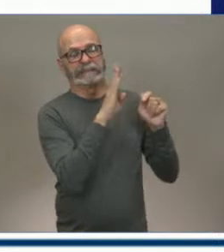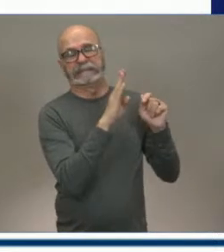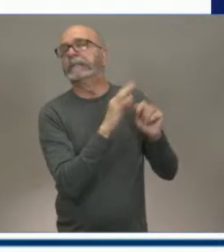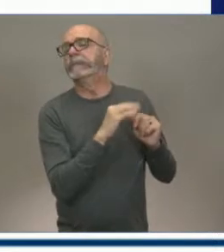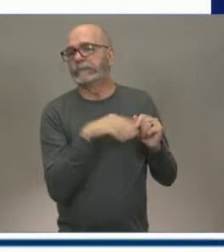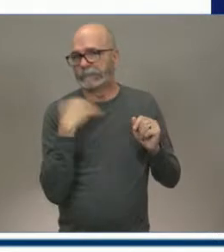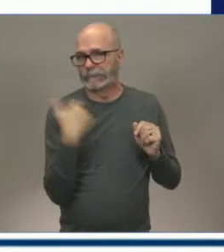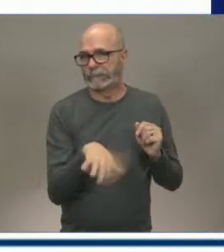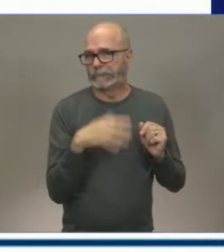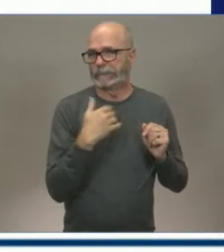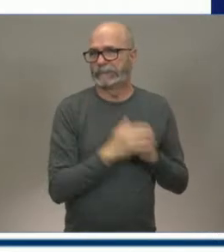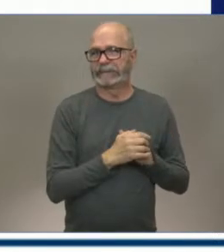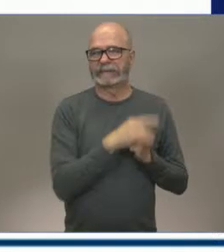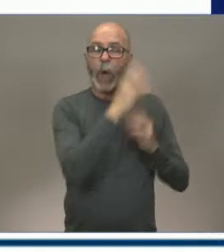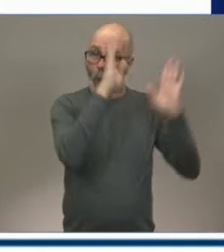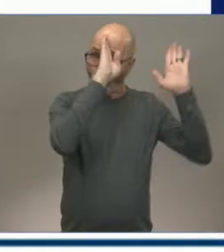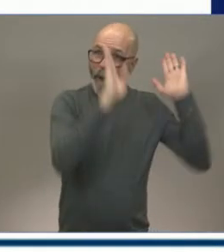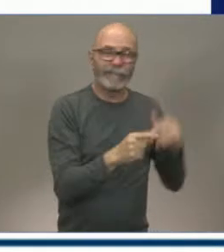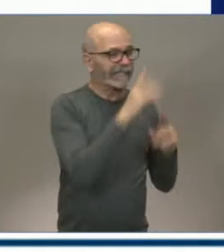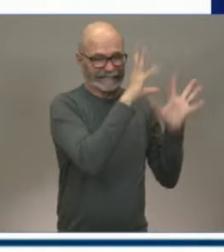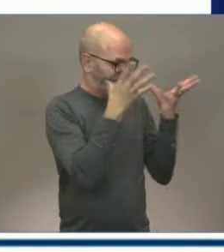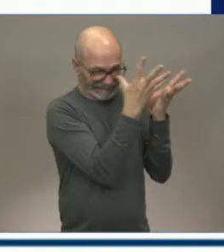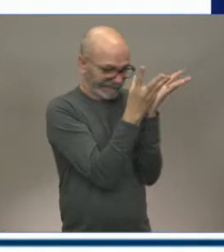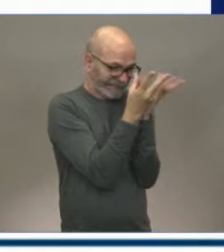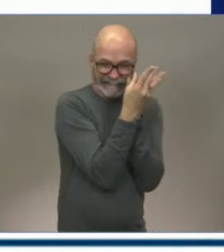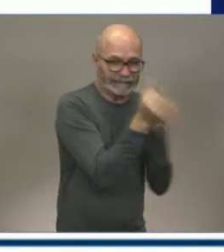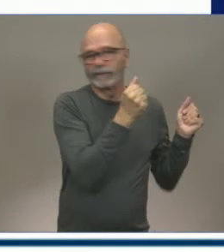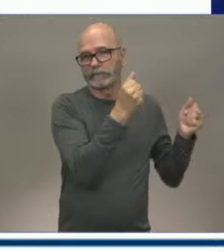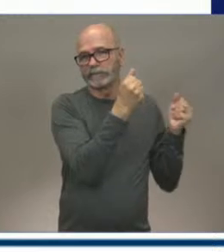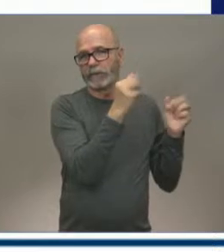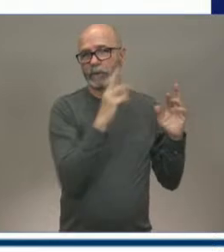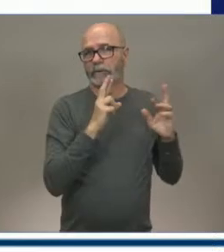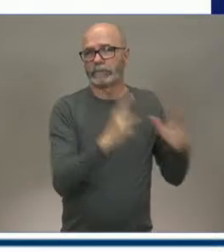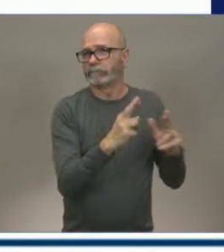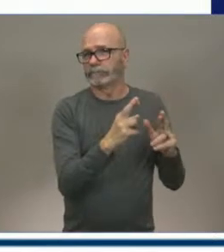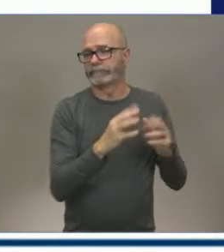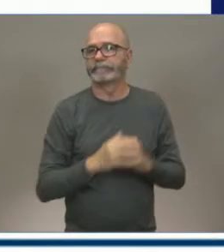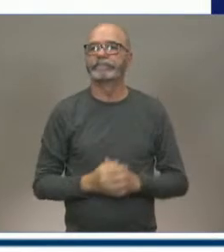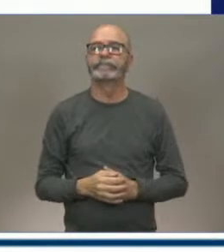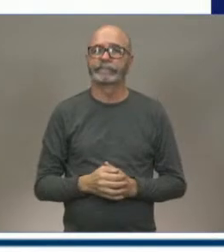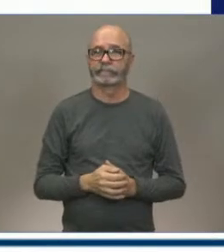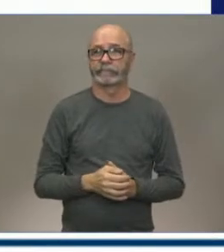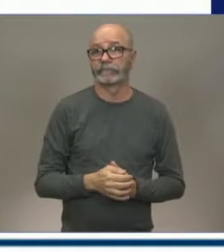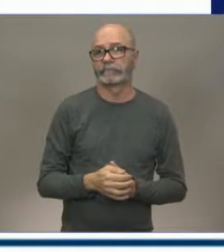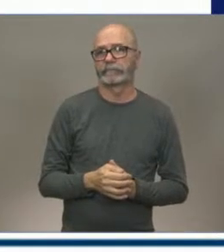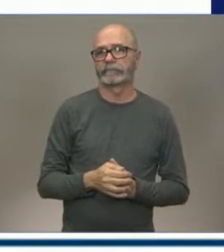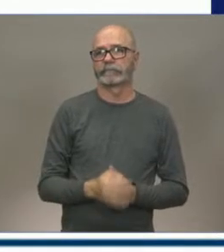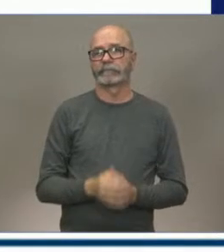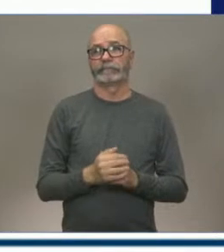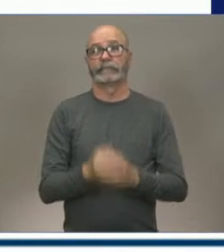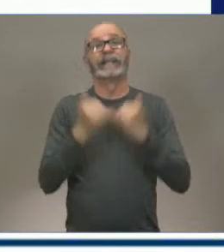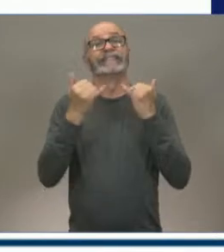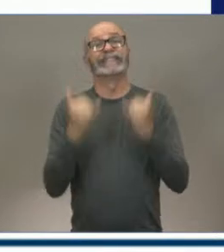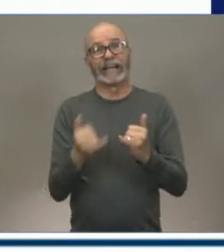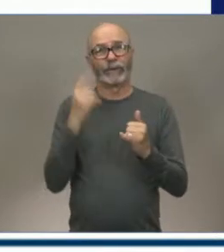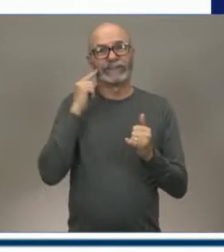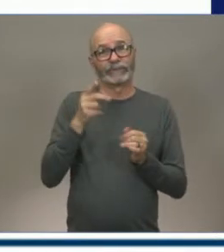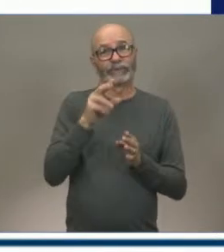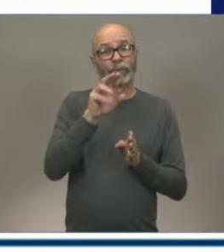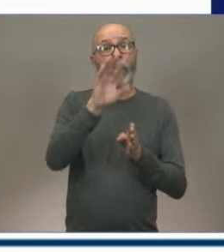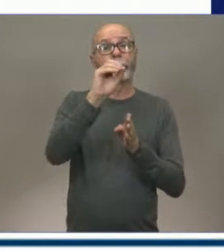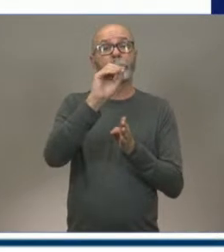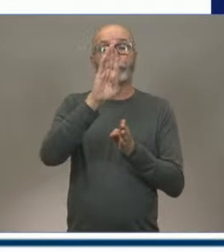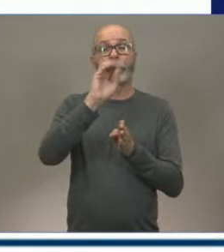tackle this virus. But today we are announcing that we will be tightening our border with New Brunswick. Effective tomorrow at 8